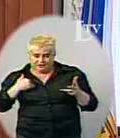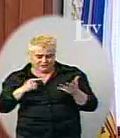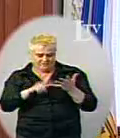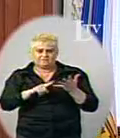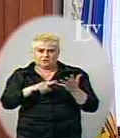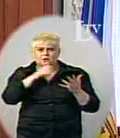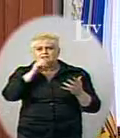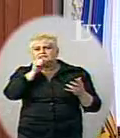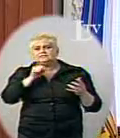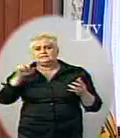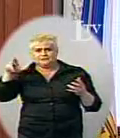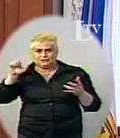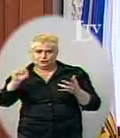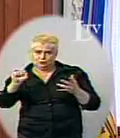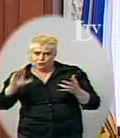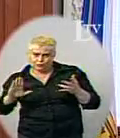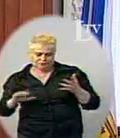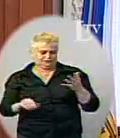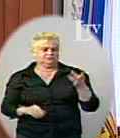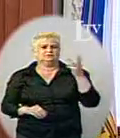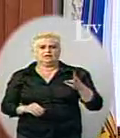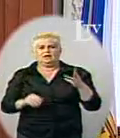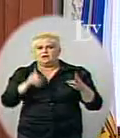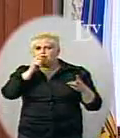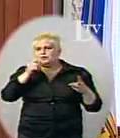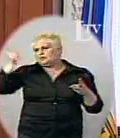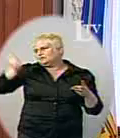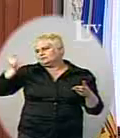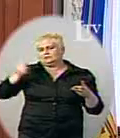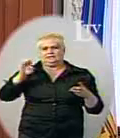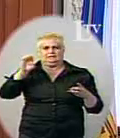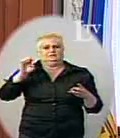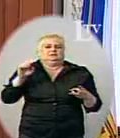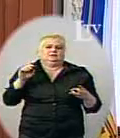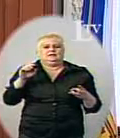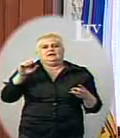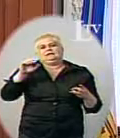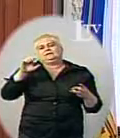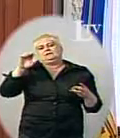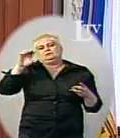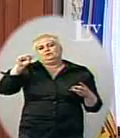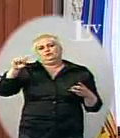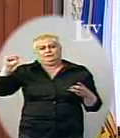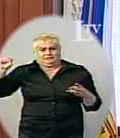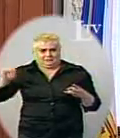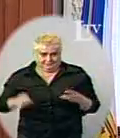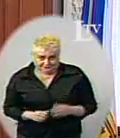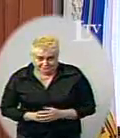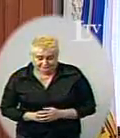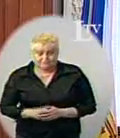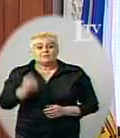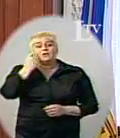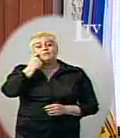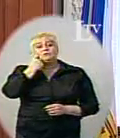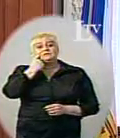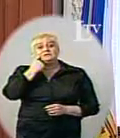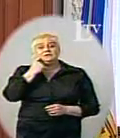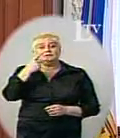workers, and income assistance recipients. Recently, the Premier